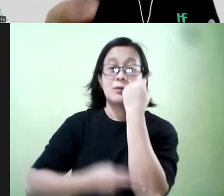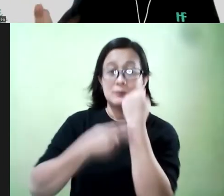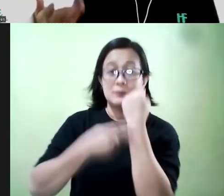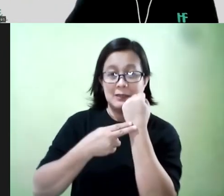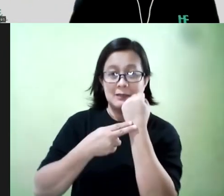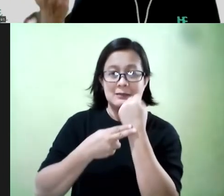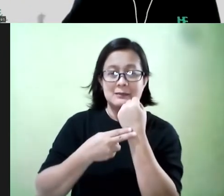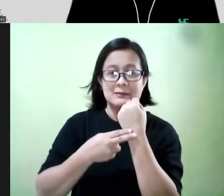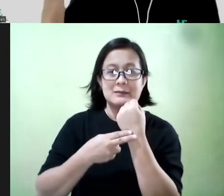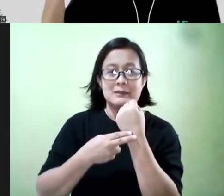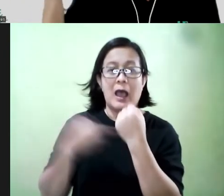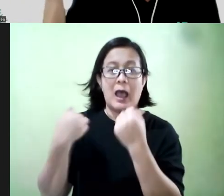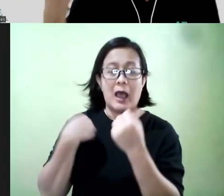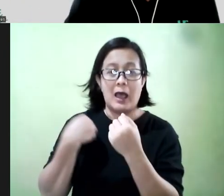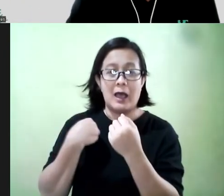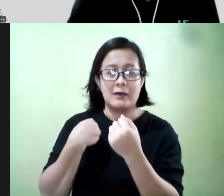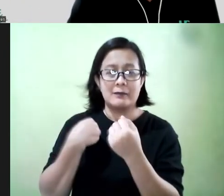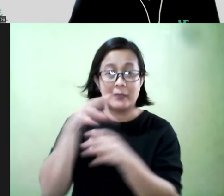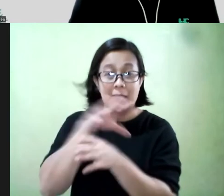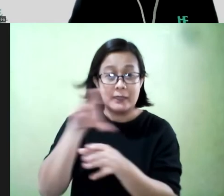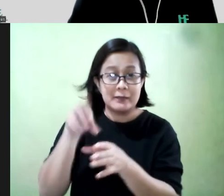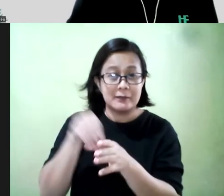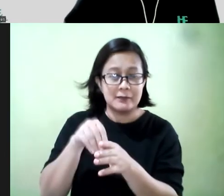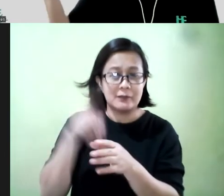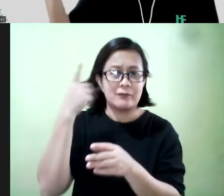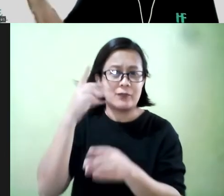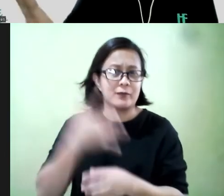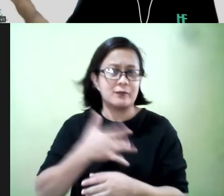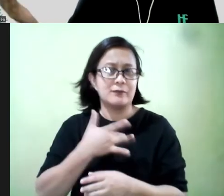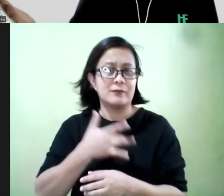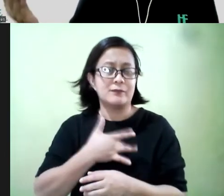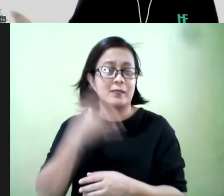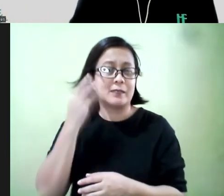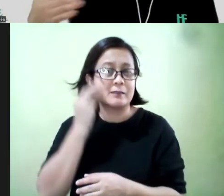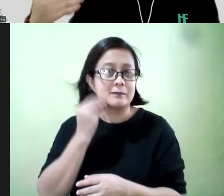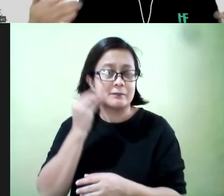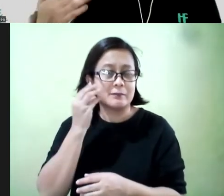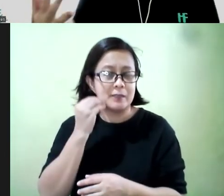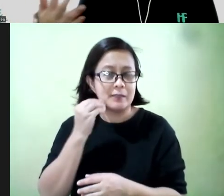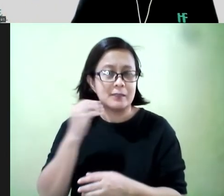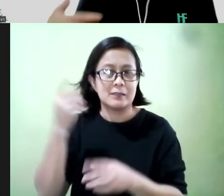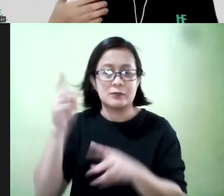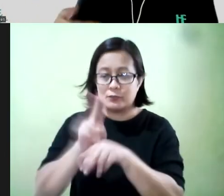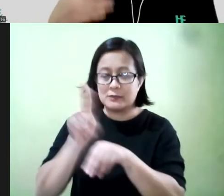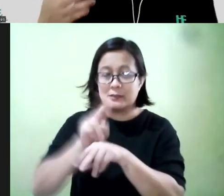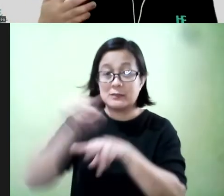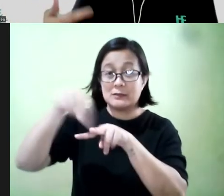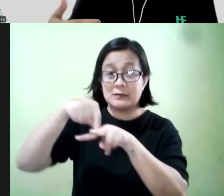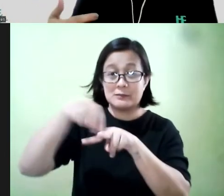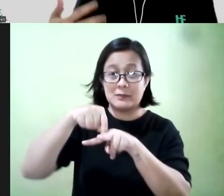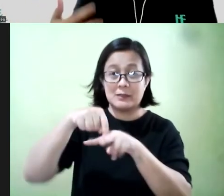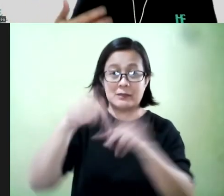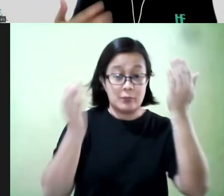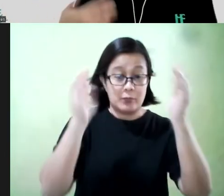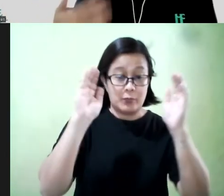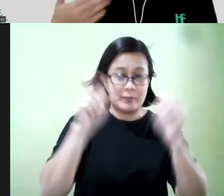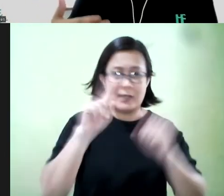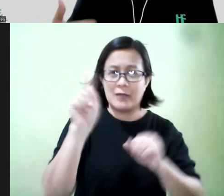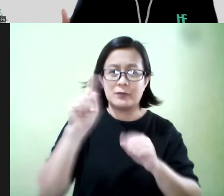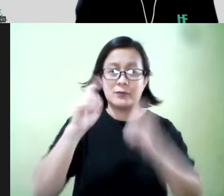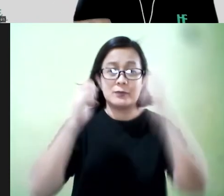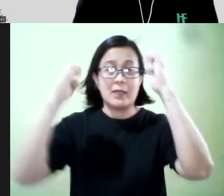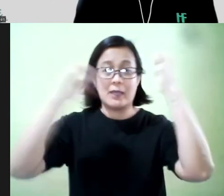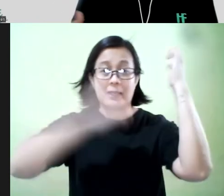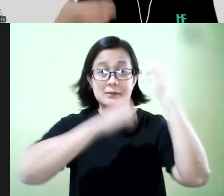yon, yung including the feel of the slippers, so they know where to compare themselves, at what level of expectation do they